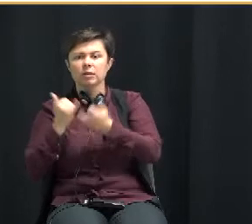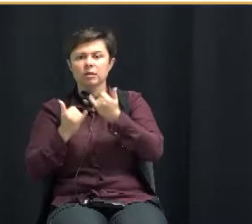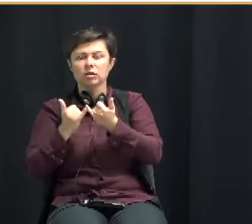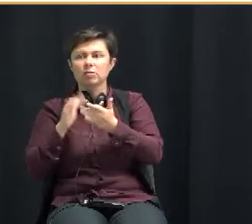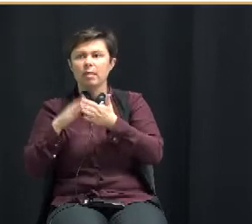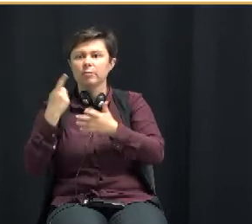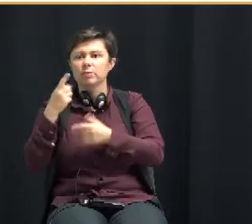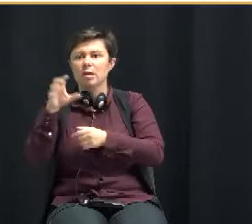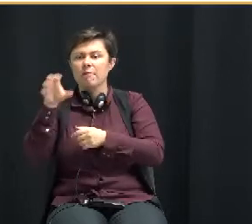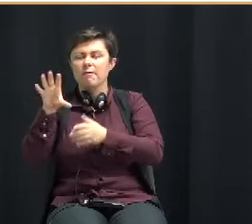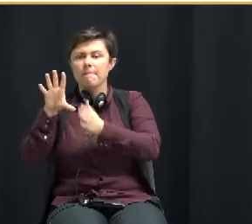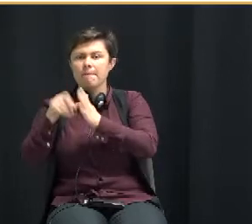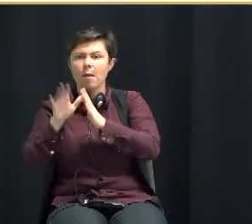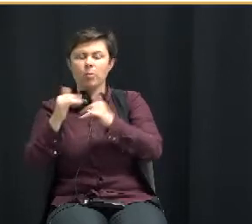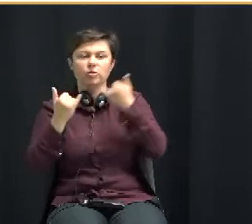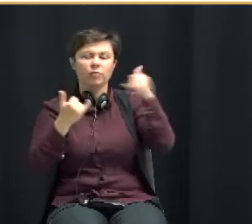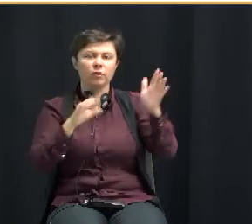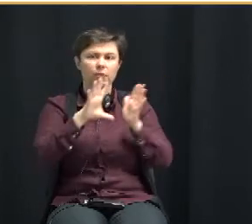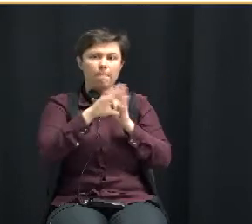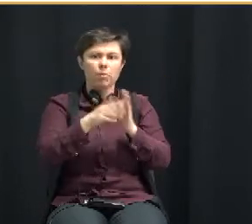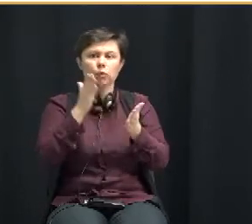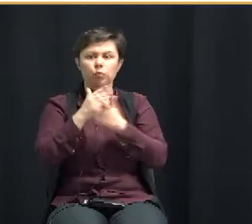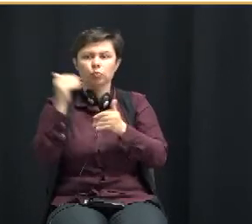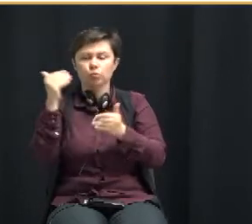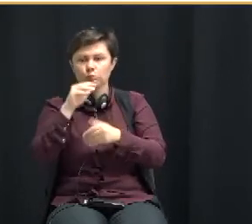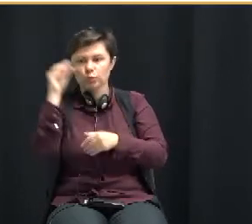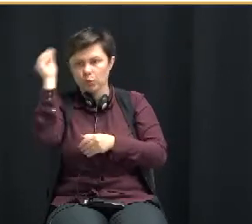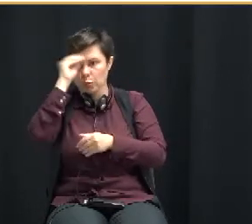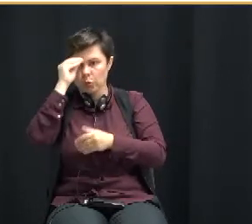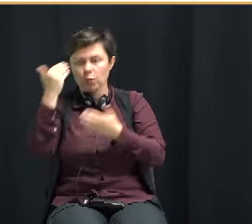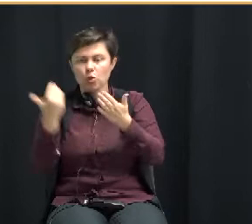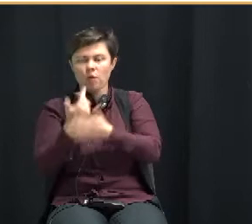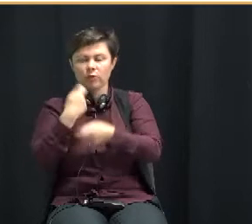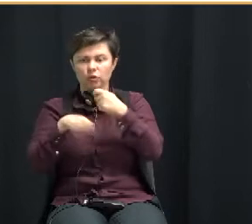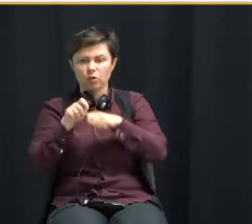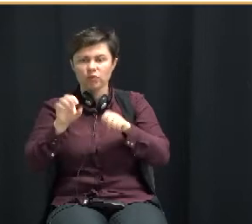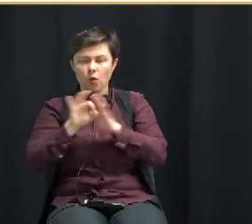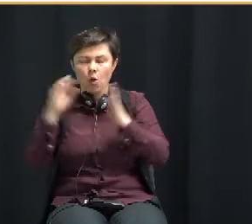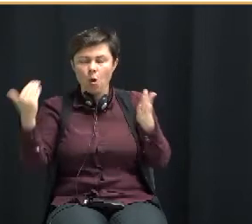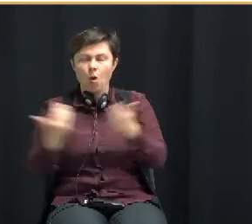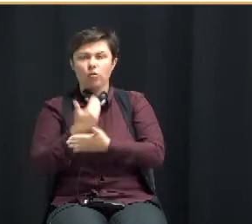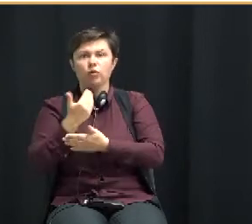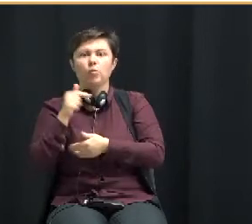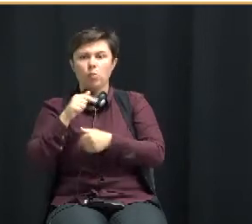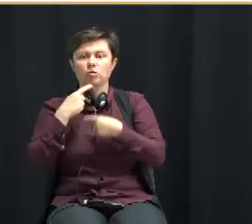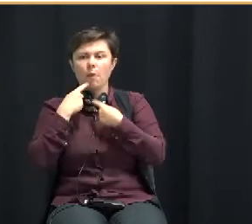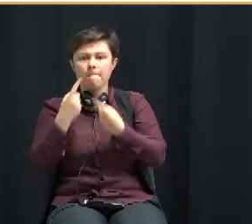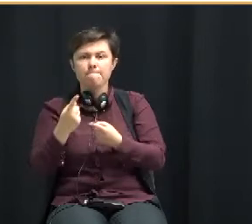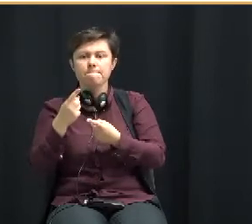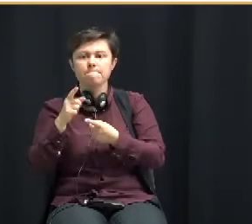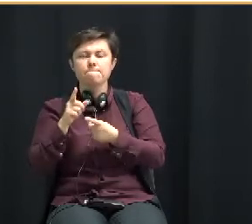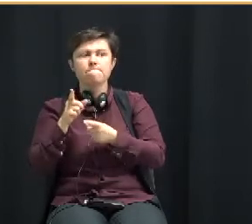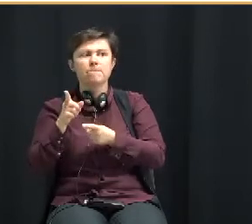problem. They are in one city, then they are in another city, and they have totally different solutions. They have to learn